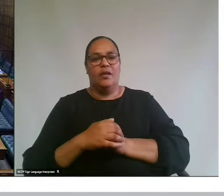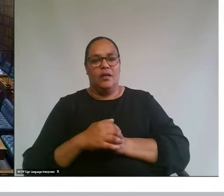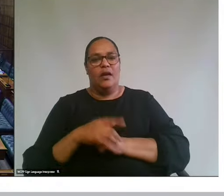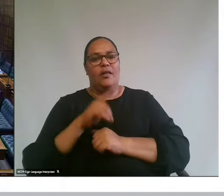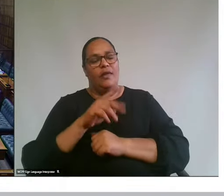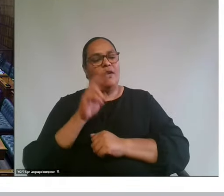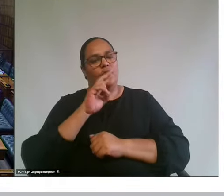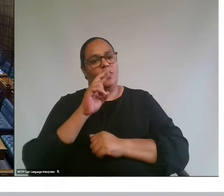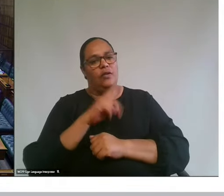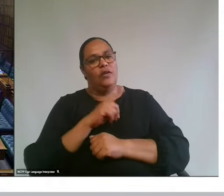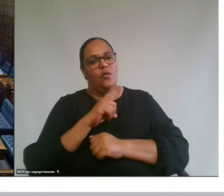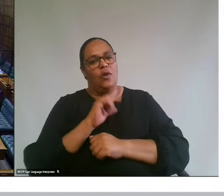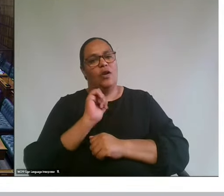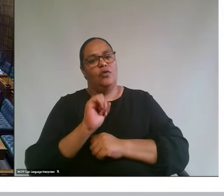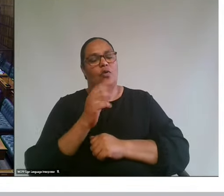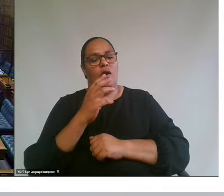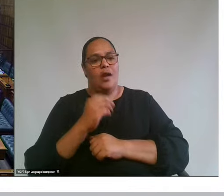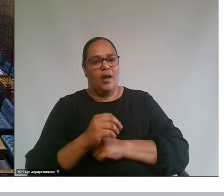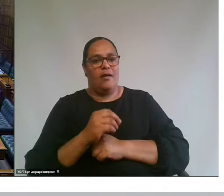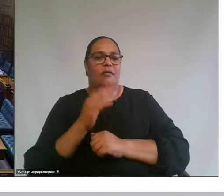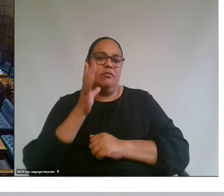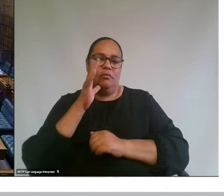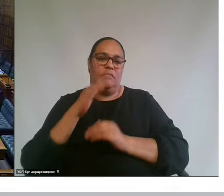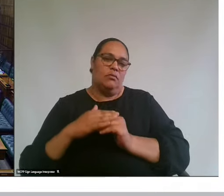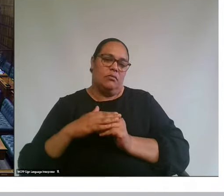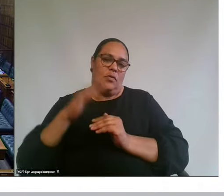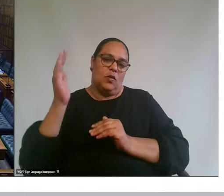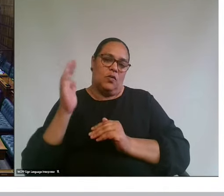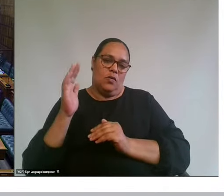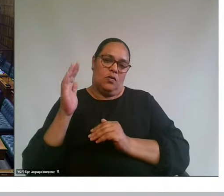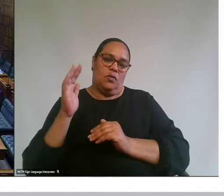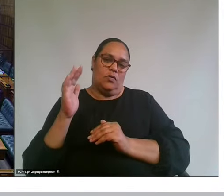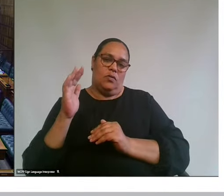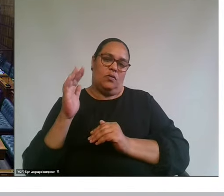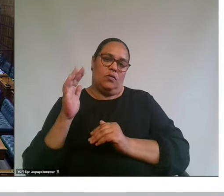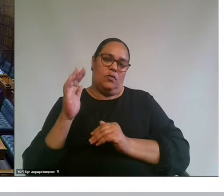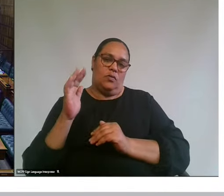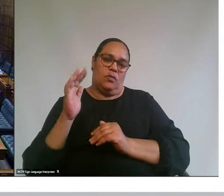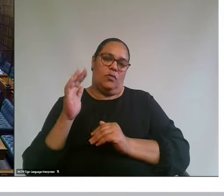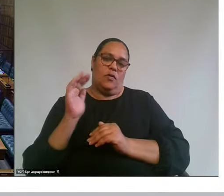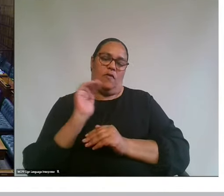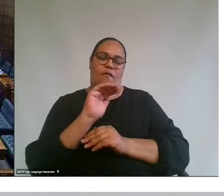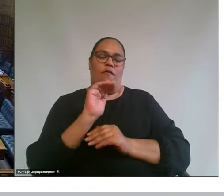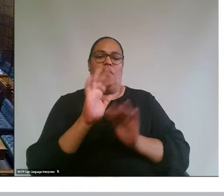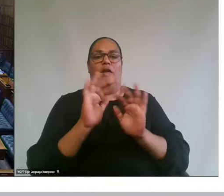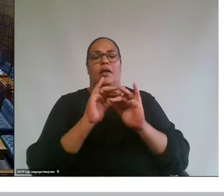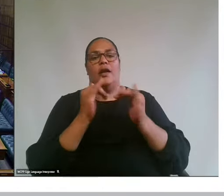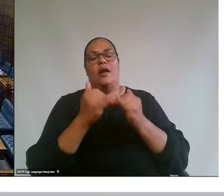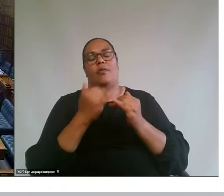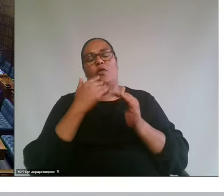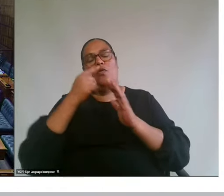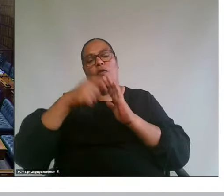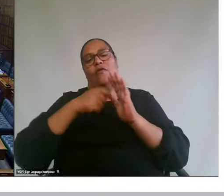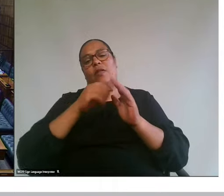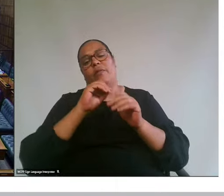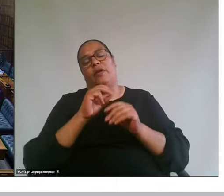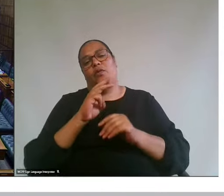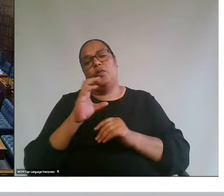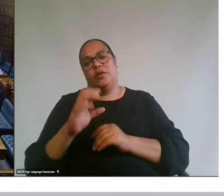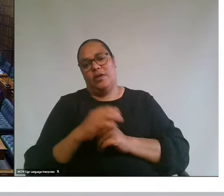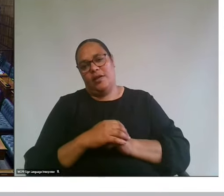reason that there is a predominance of uh um uh foreign companies that are filming in the Western